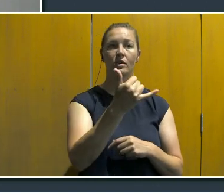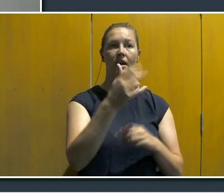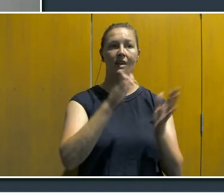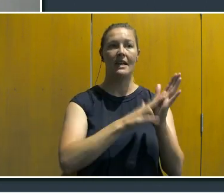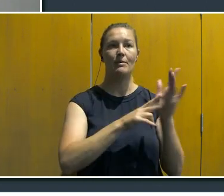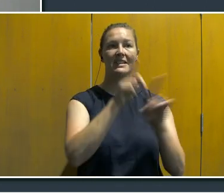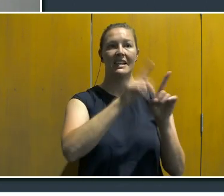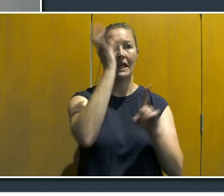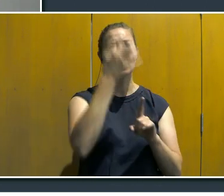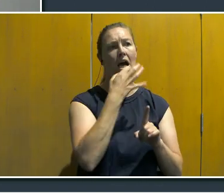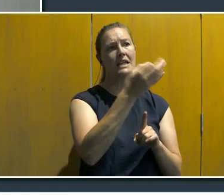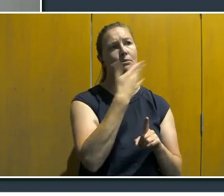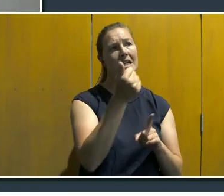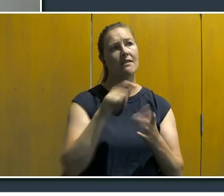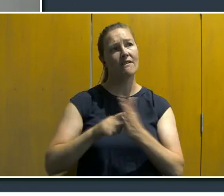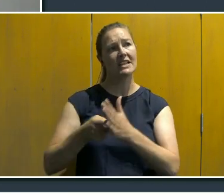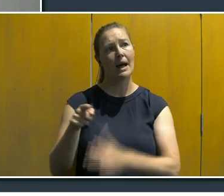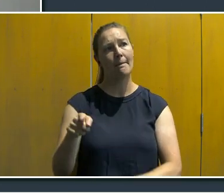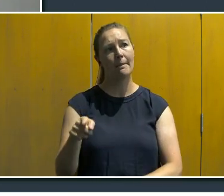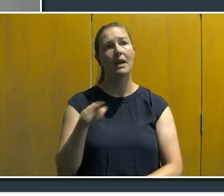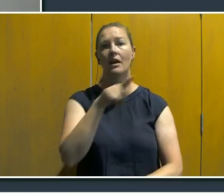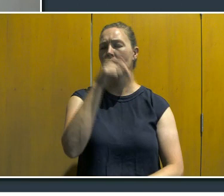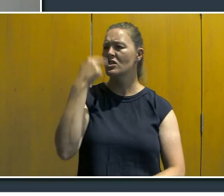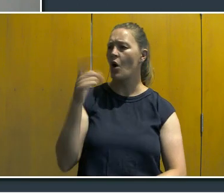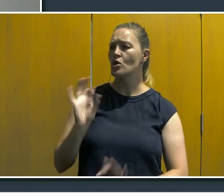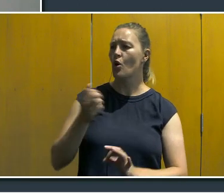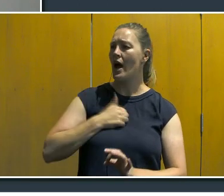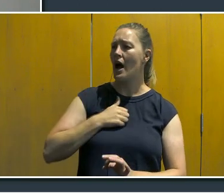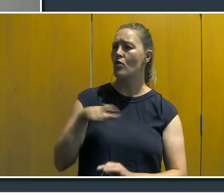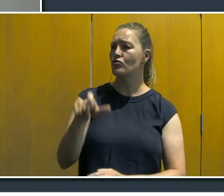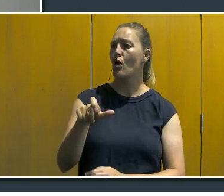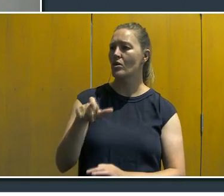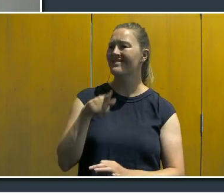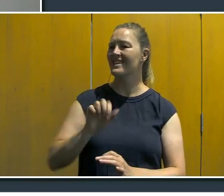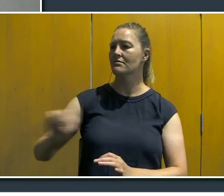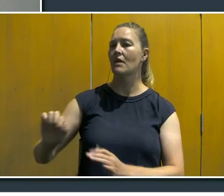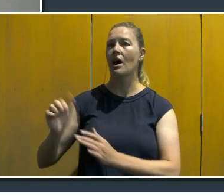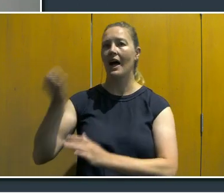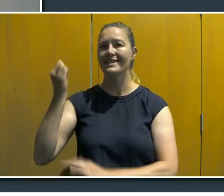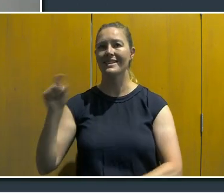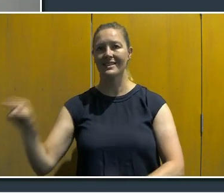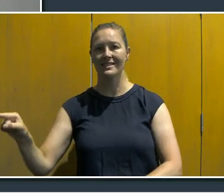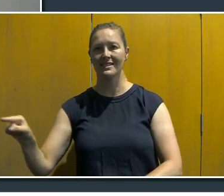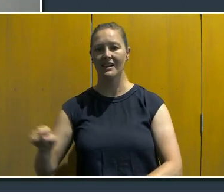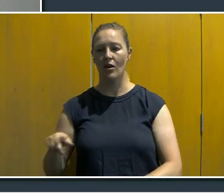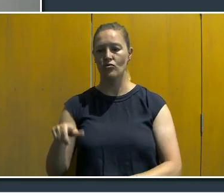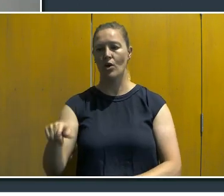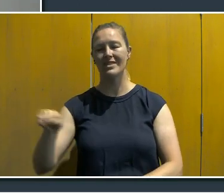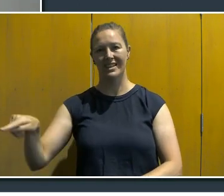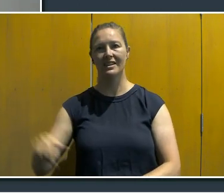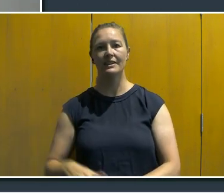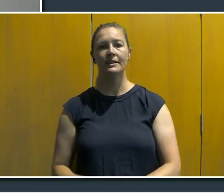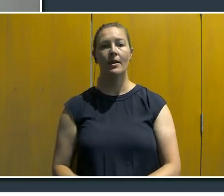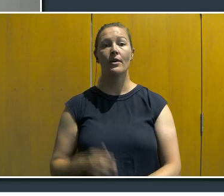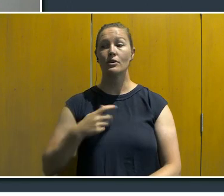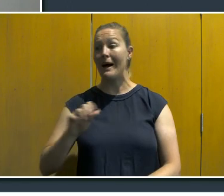the road. They said that's not our road, that is a Hastings road. So my neighbour